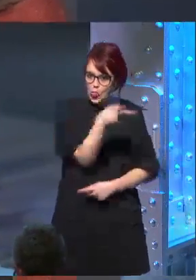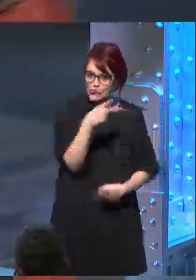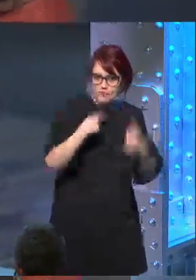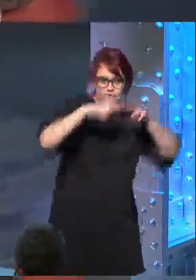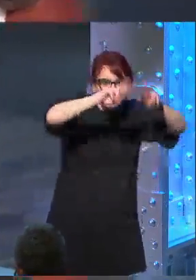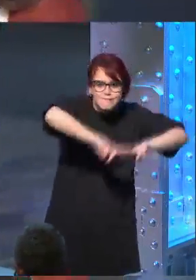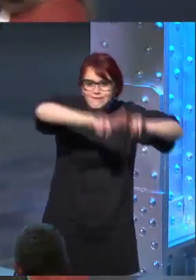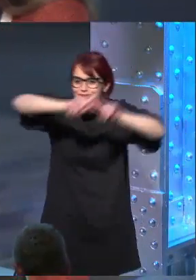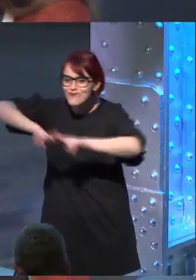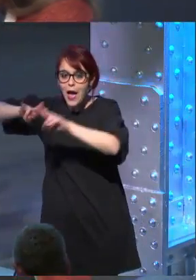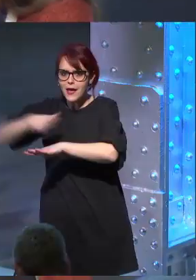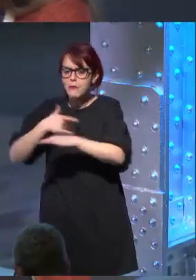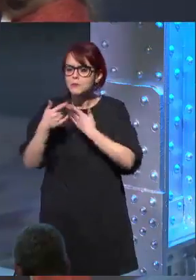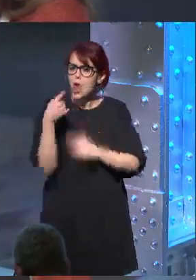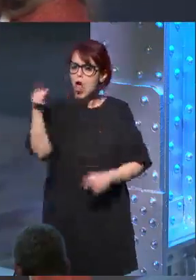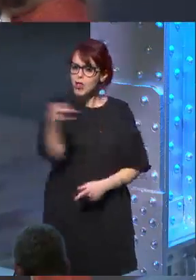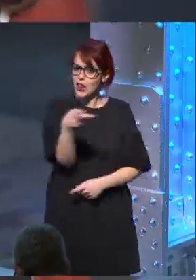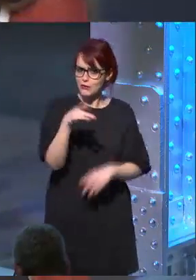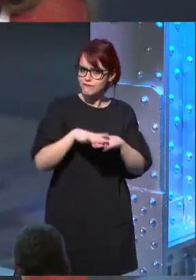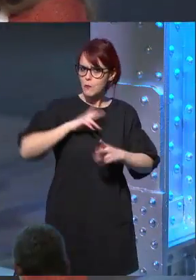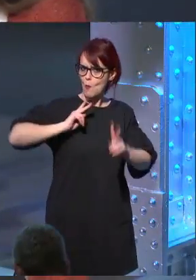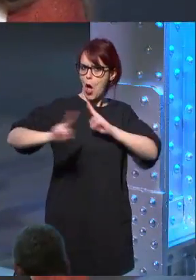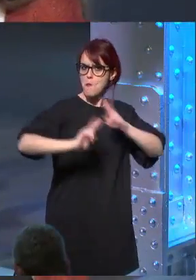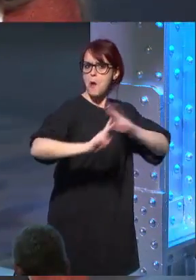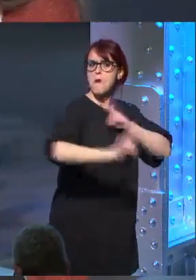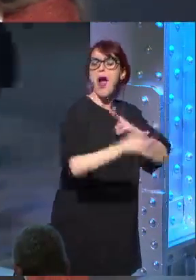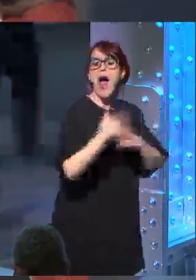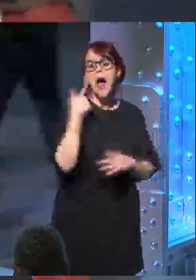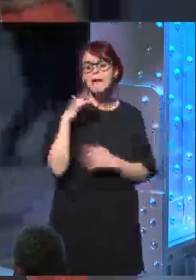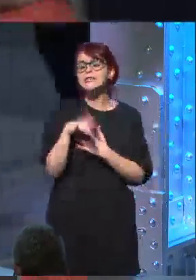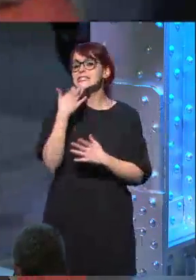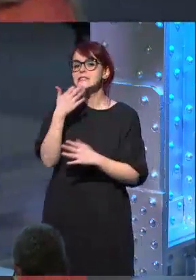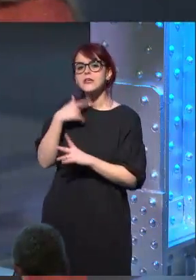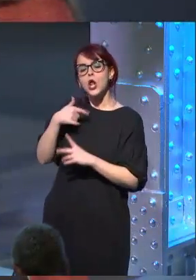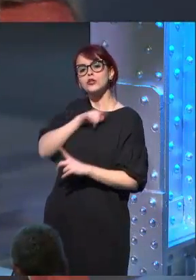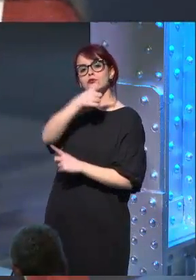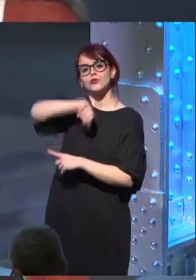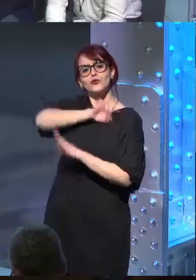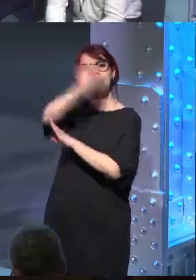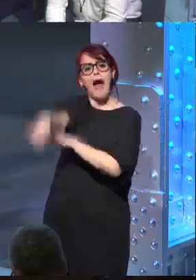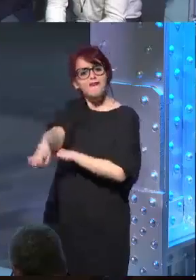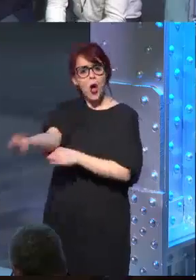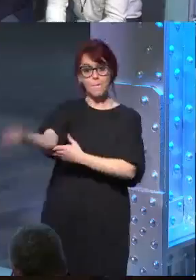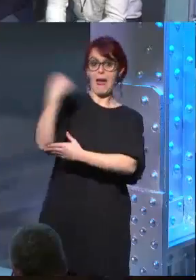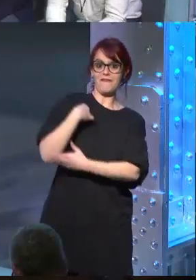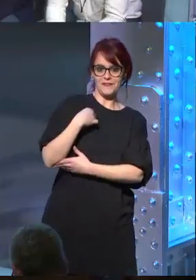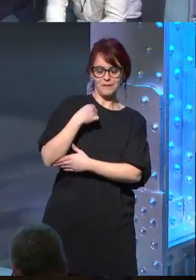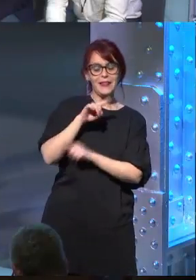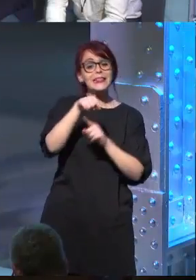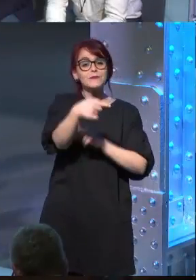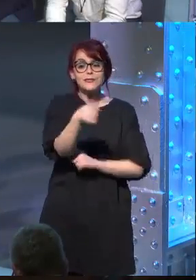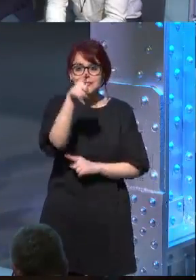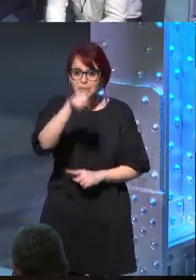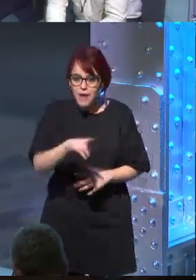will submit them to a third-degree interrogatoire. and we will see